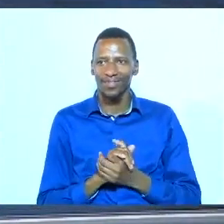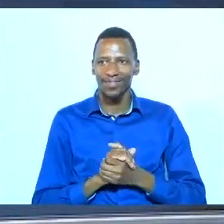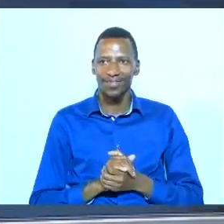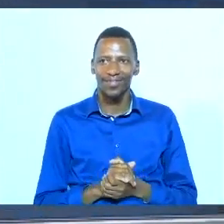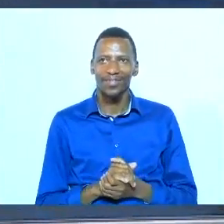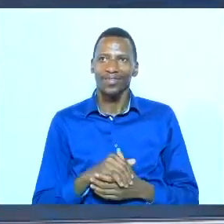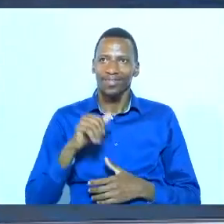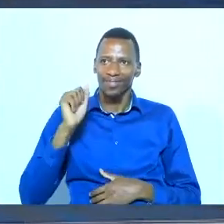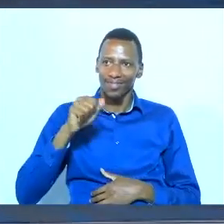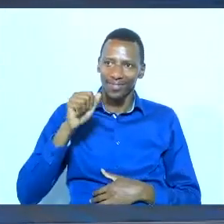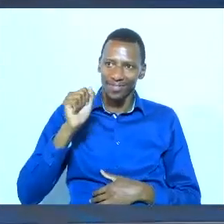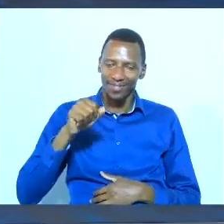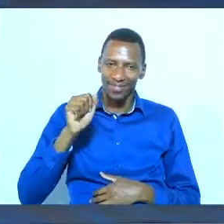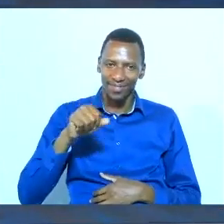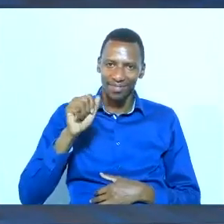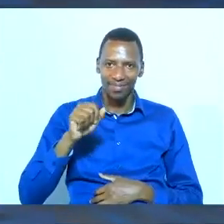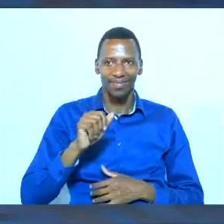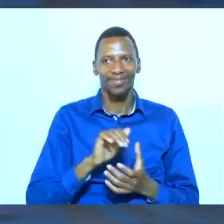enough. Yes.